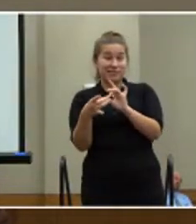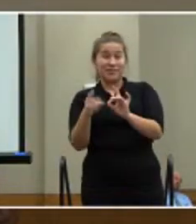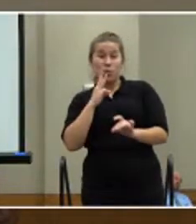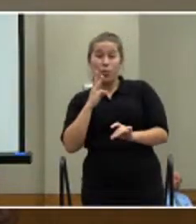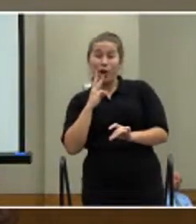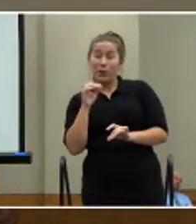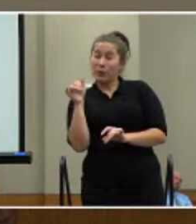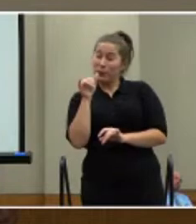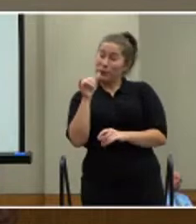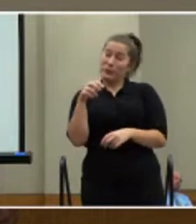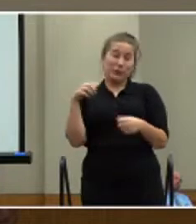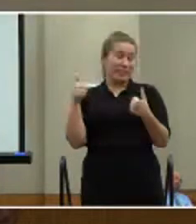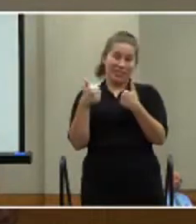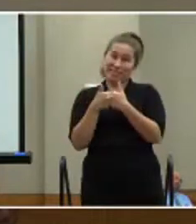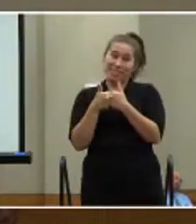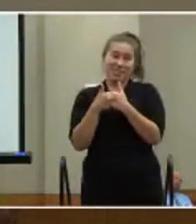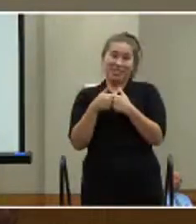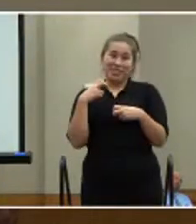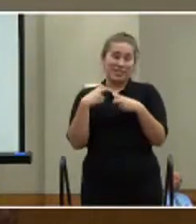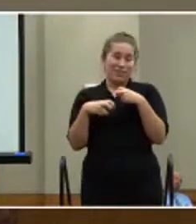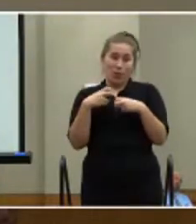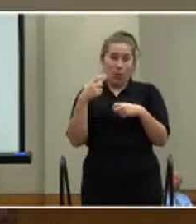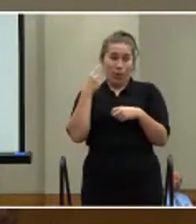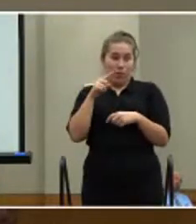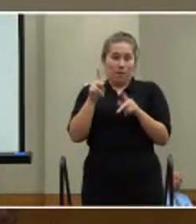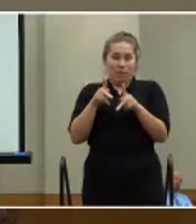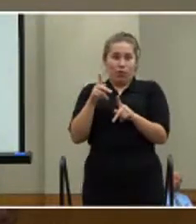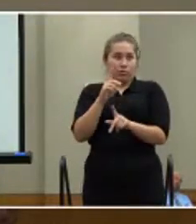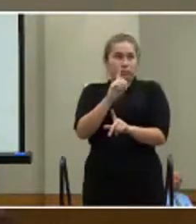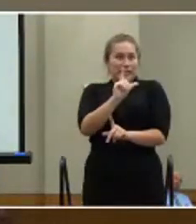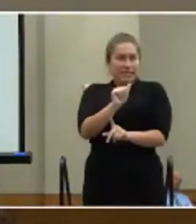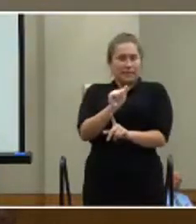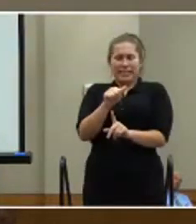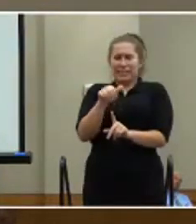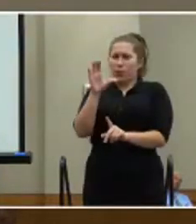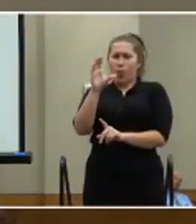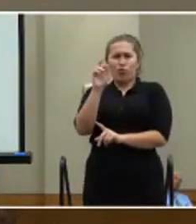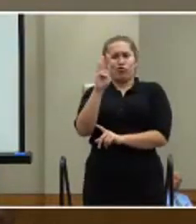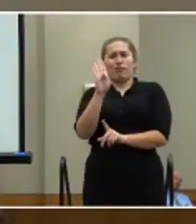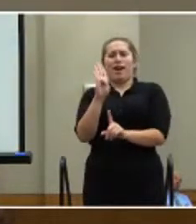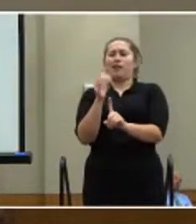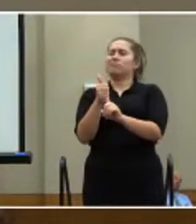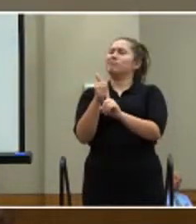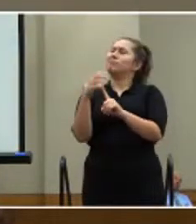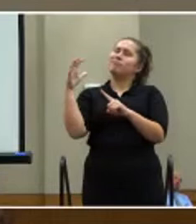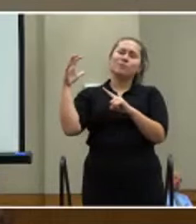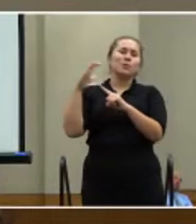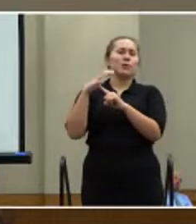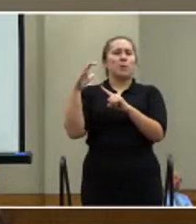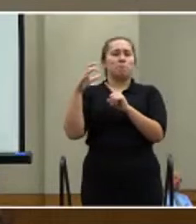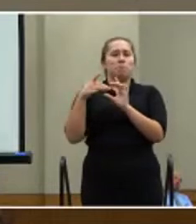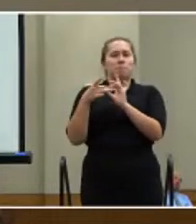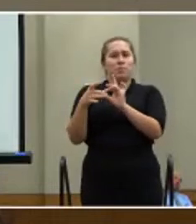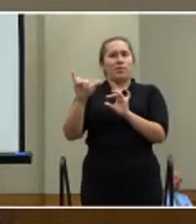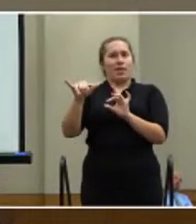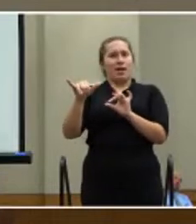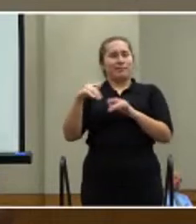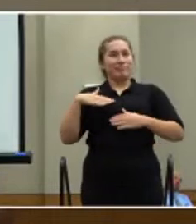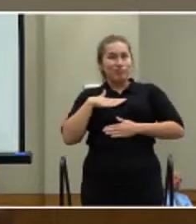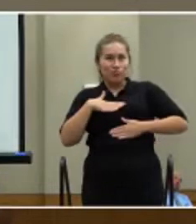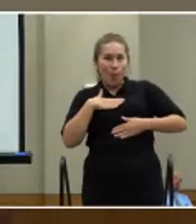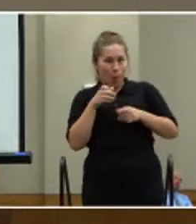difficult for people with disabilities, so CRAB has done a fabulous job and with that recreational